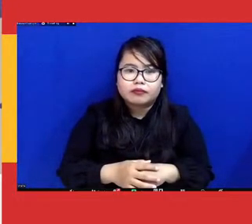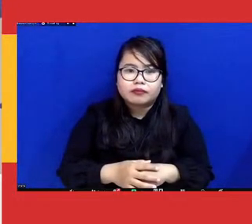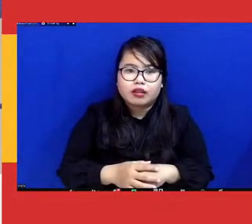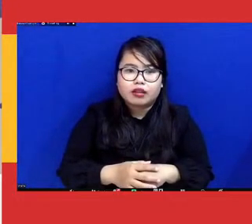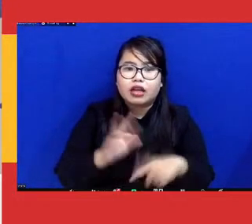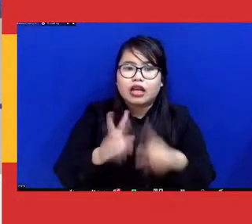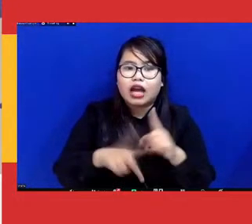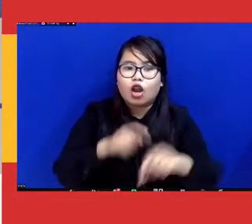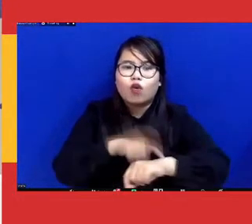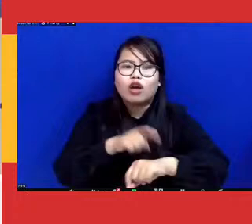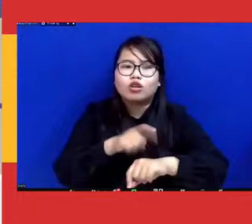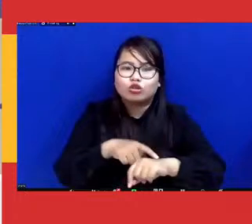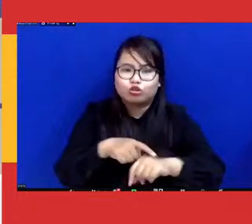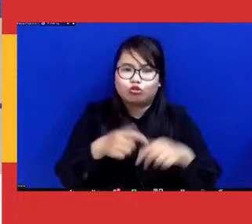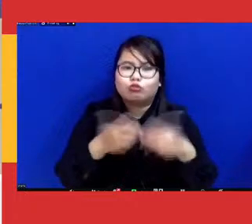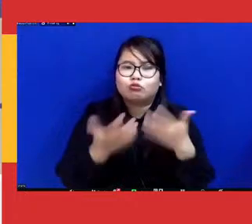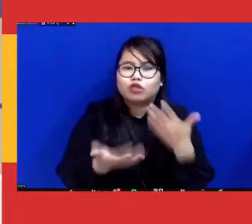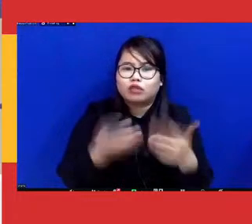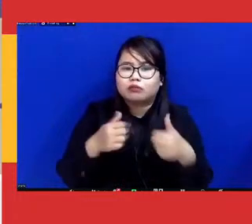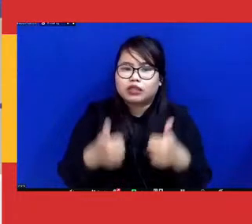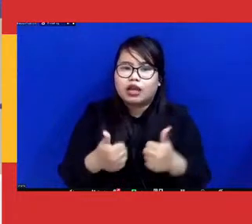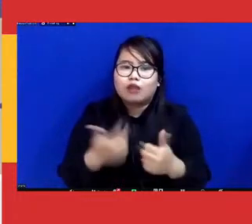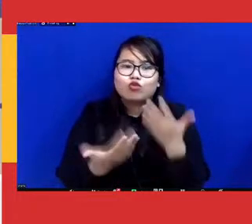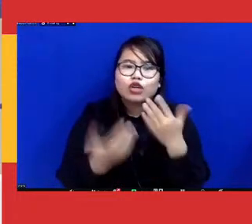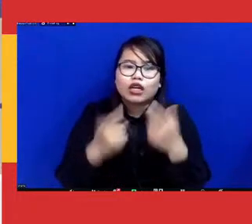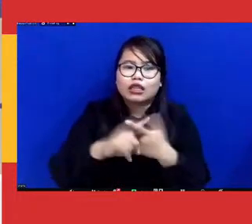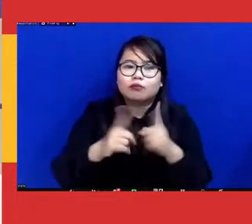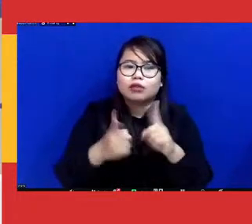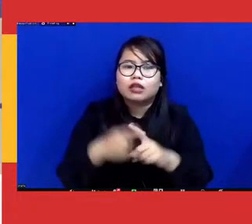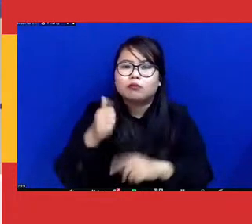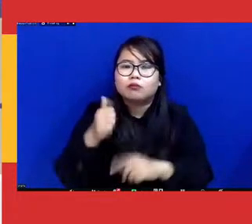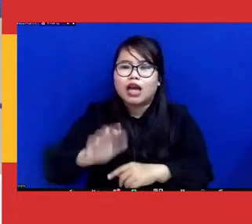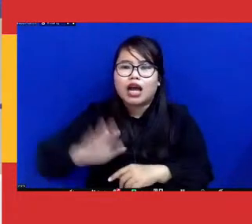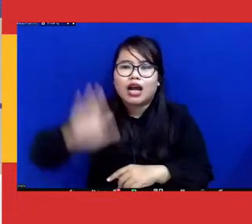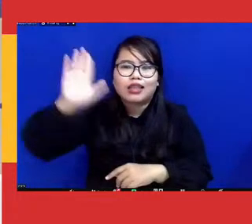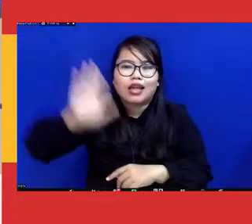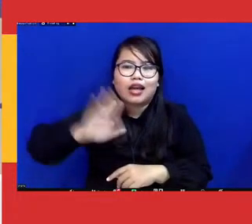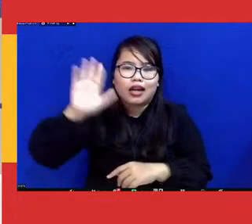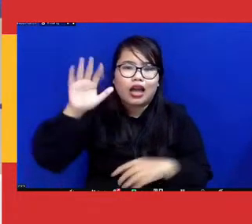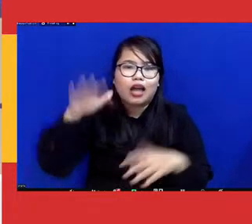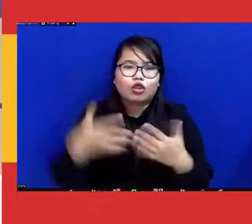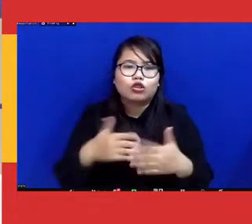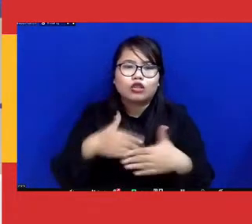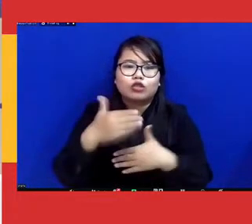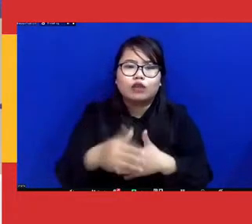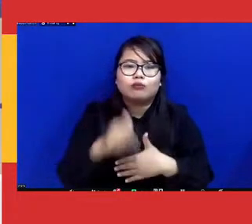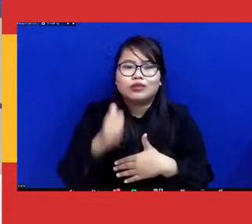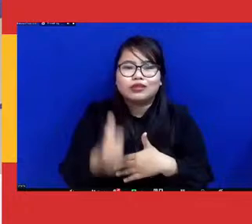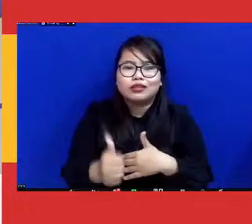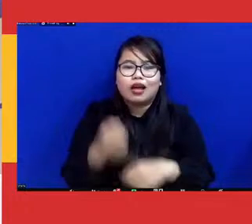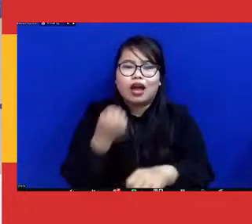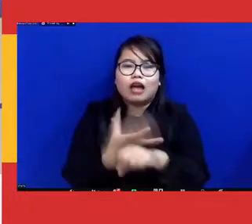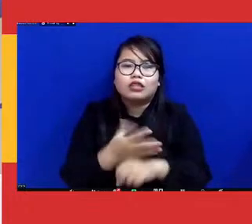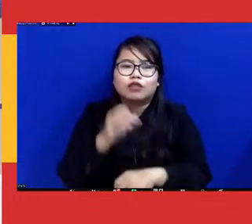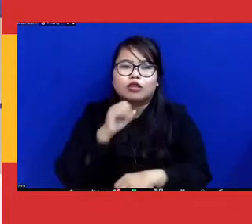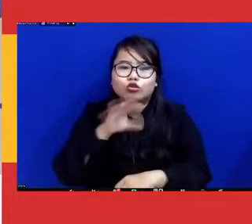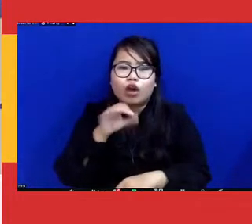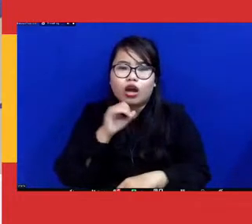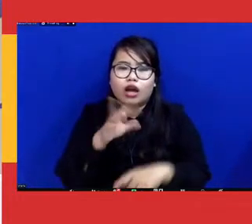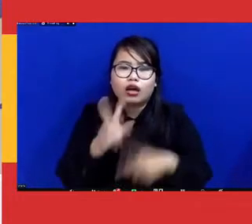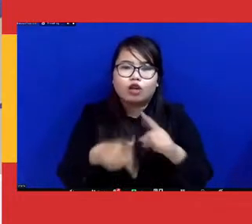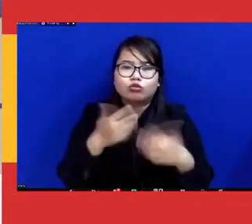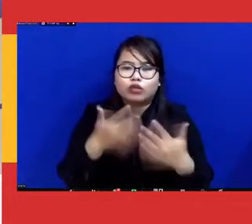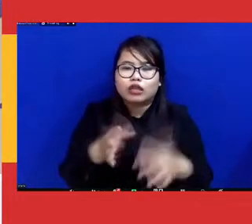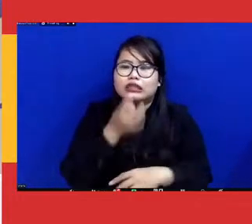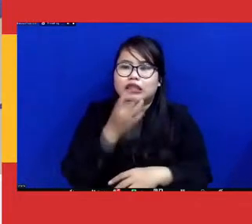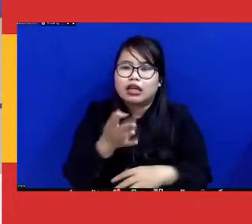your microphone during Q&A session if you wish to. Third, to all participants, please mute your Zoom during a